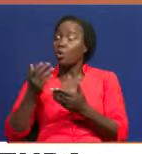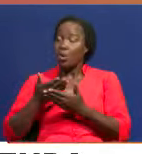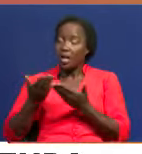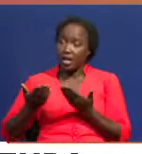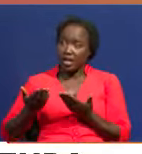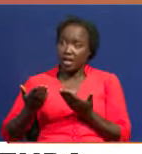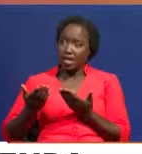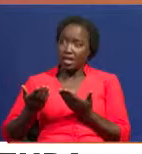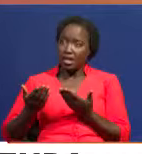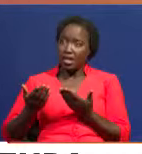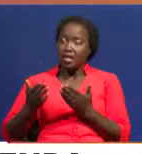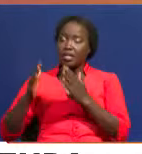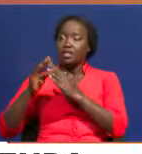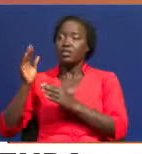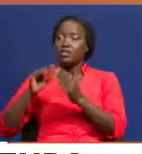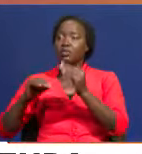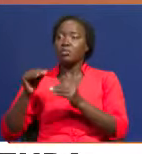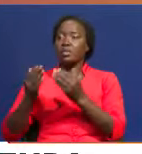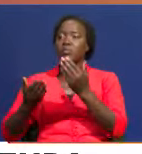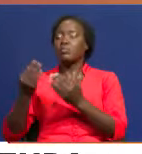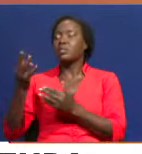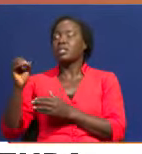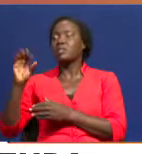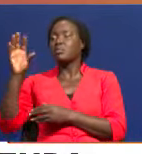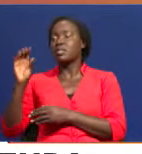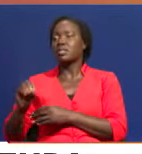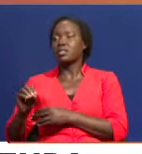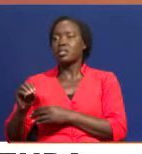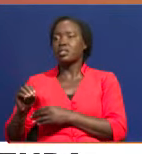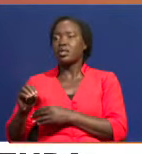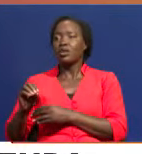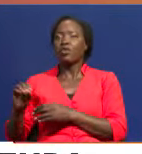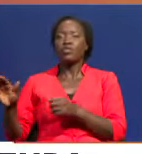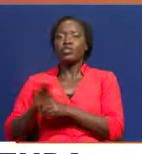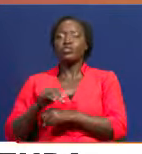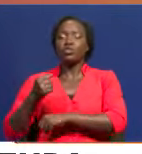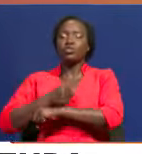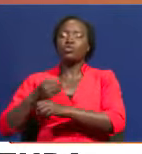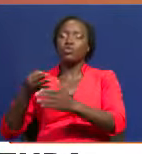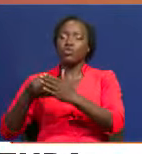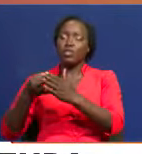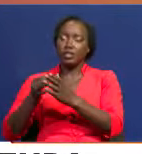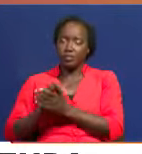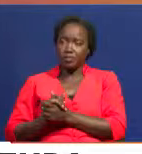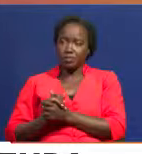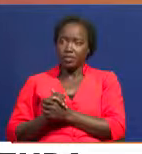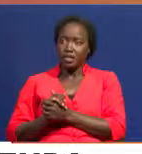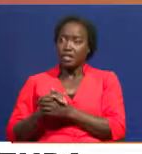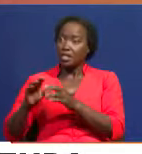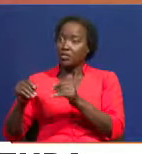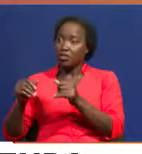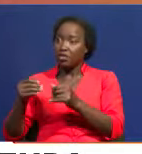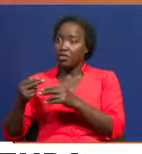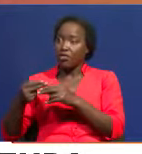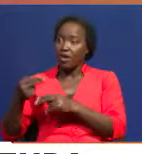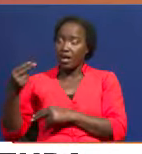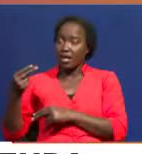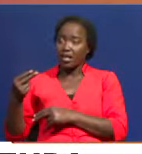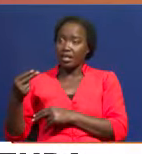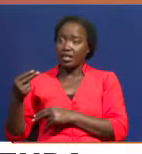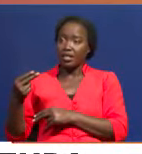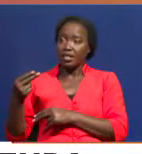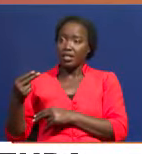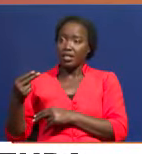whereby the household contribution is maybe 30% of the total school fee. So if you qualified for a high-end course,